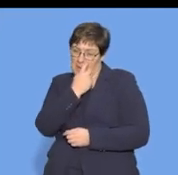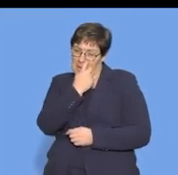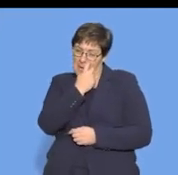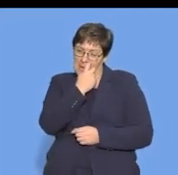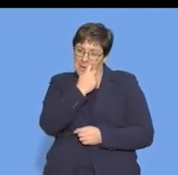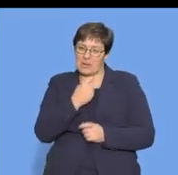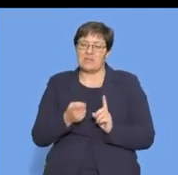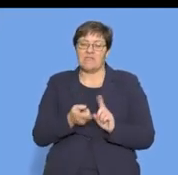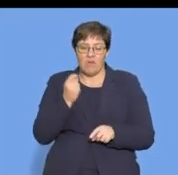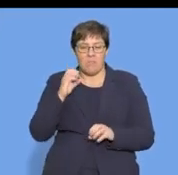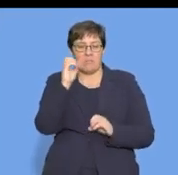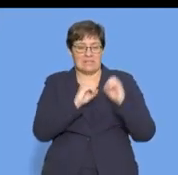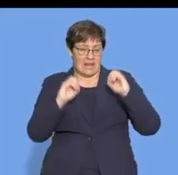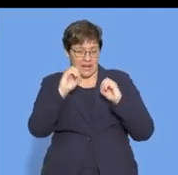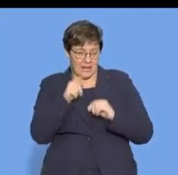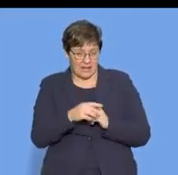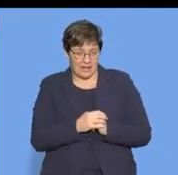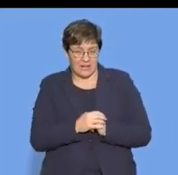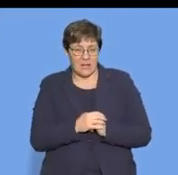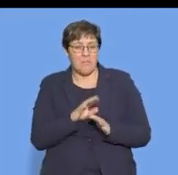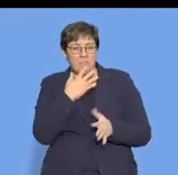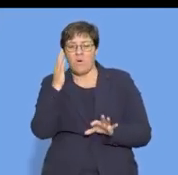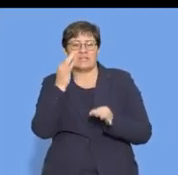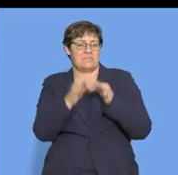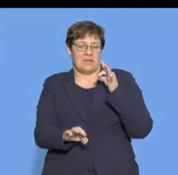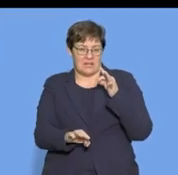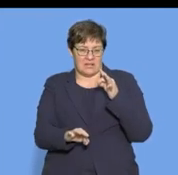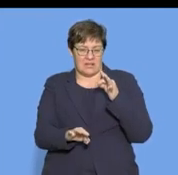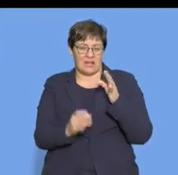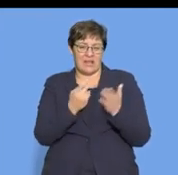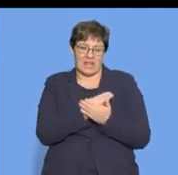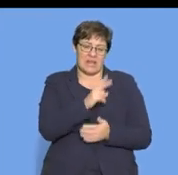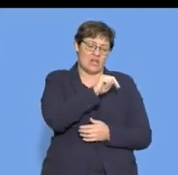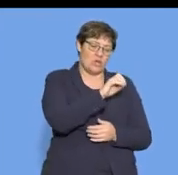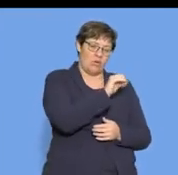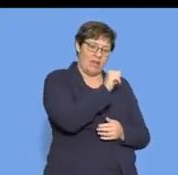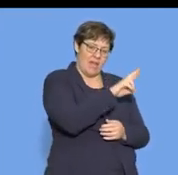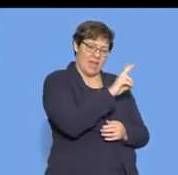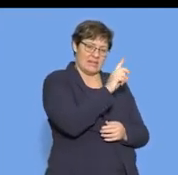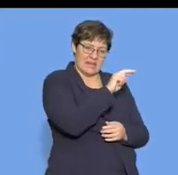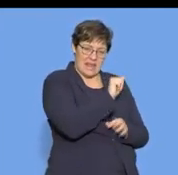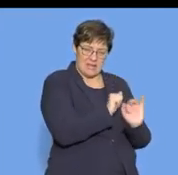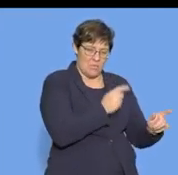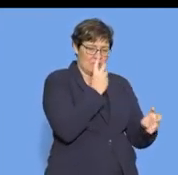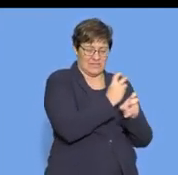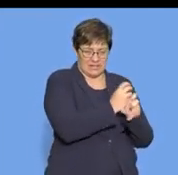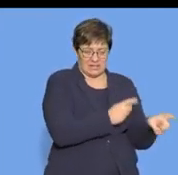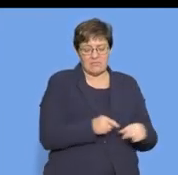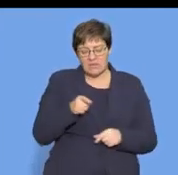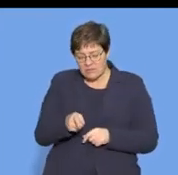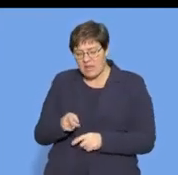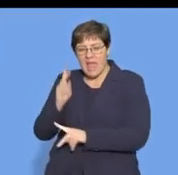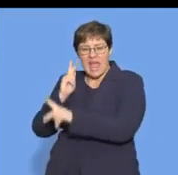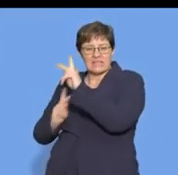so it comes from the cell, and it's much simpler, as I said, than nuclear DNA, and it's used